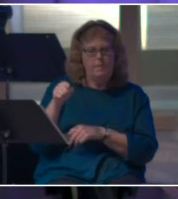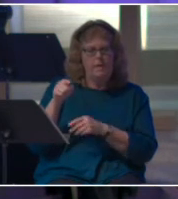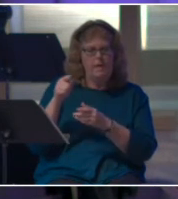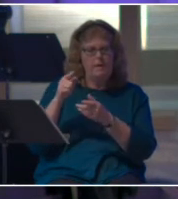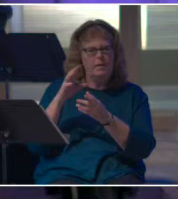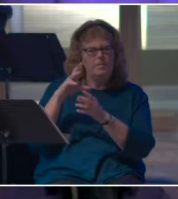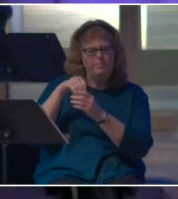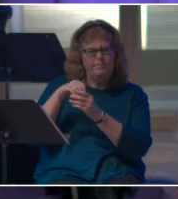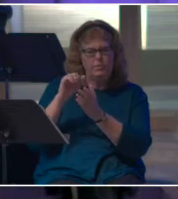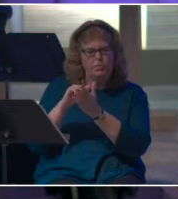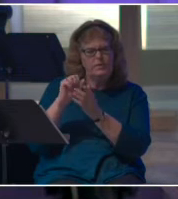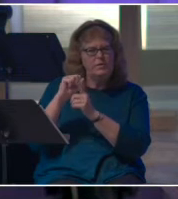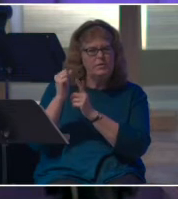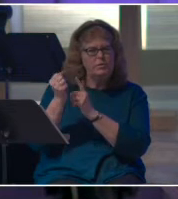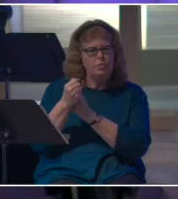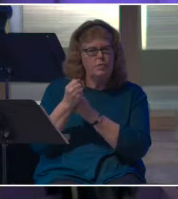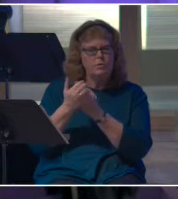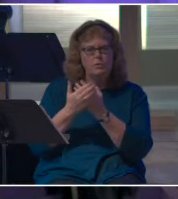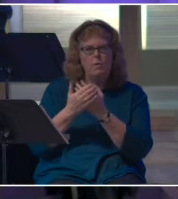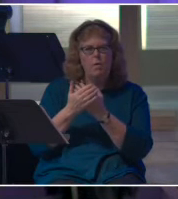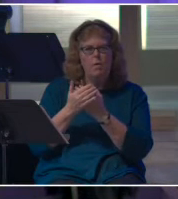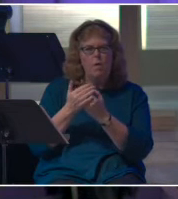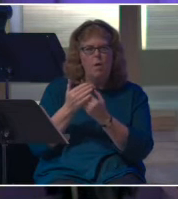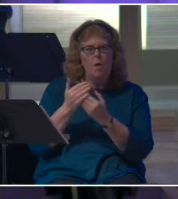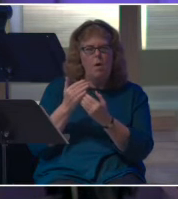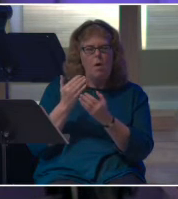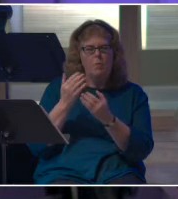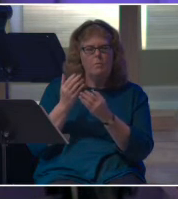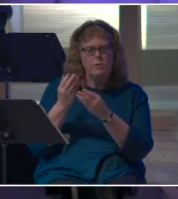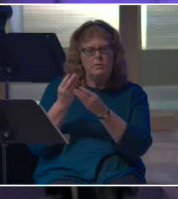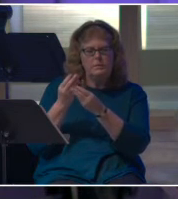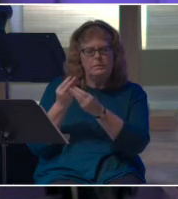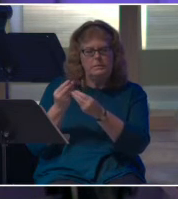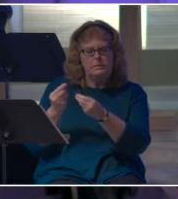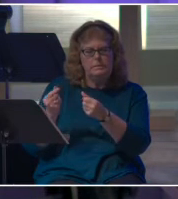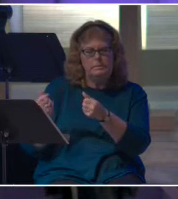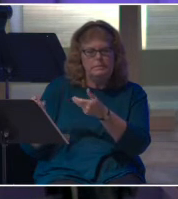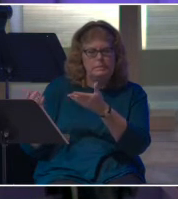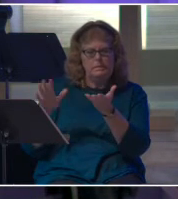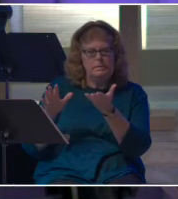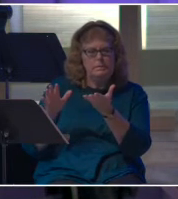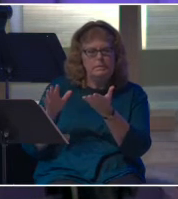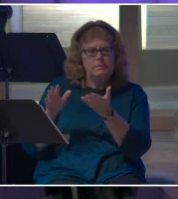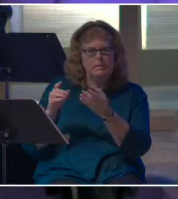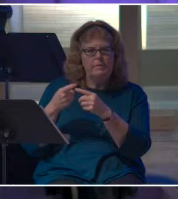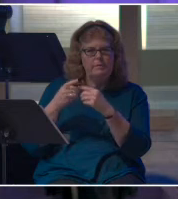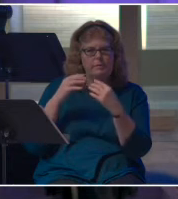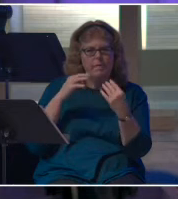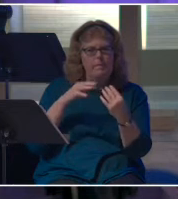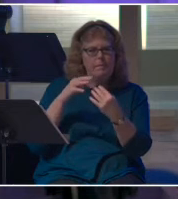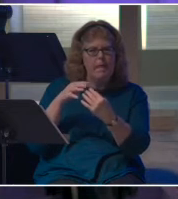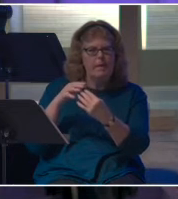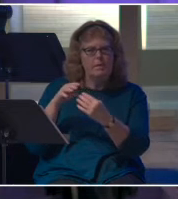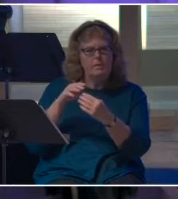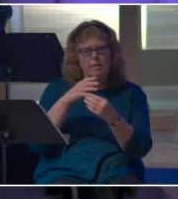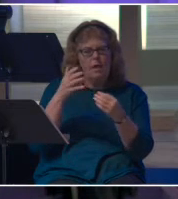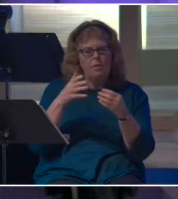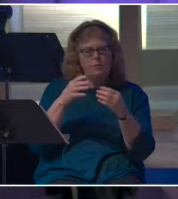this situation of being almost extinct from the battle with the rest of the tribes of